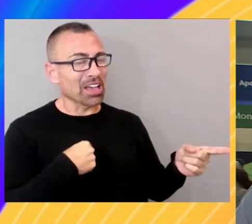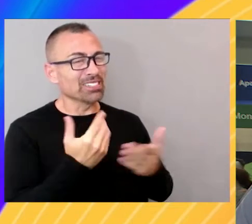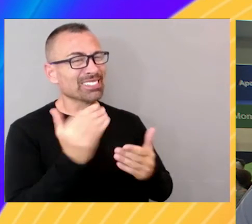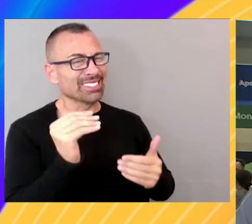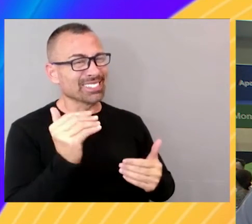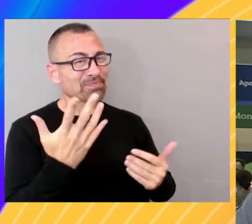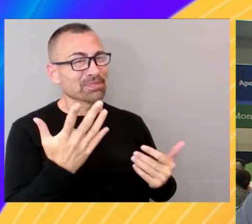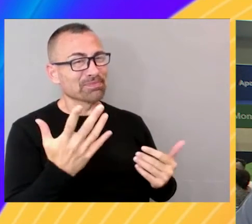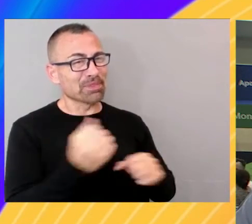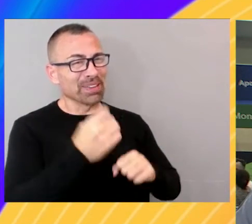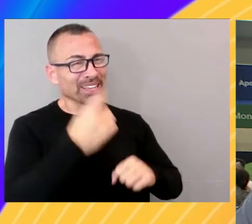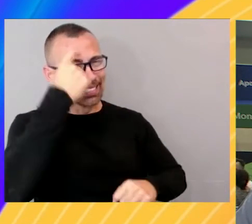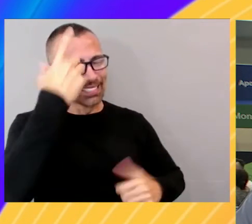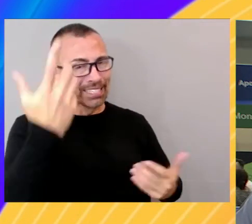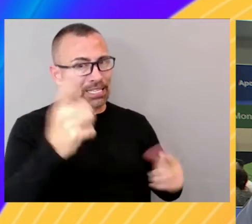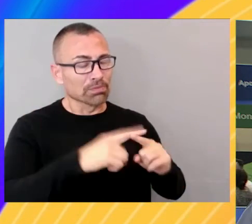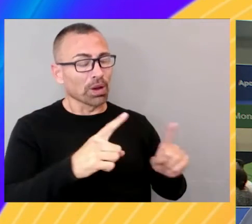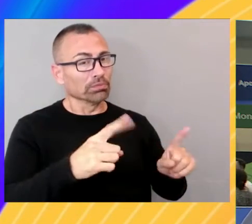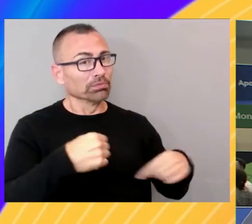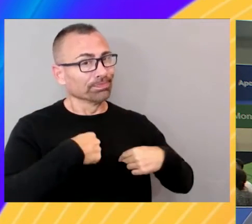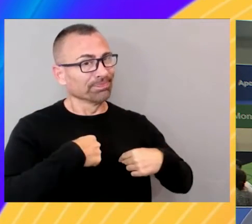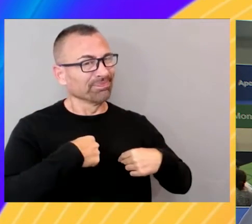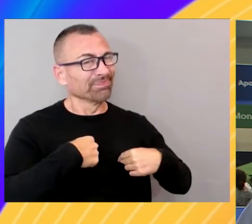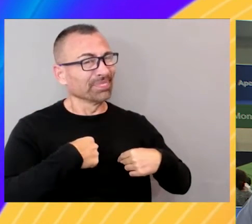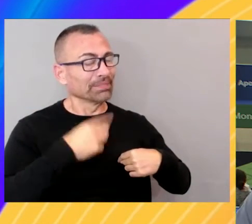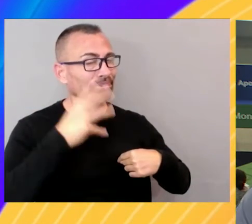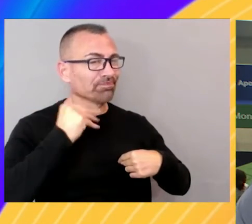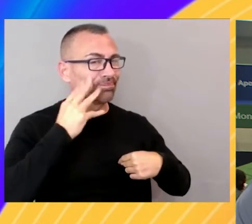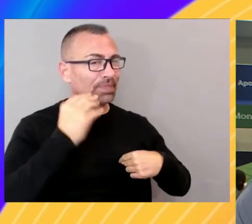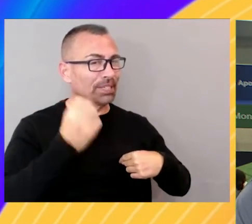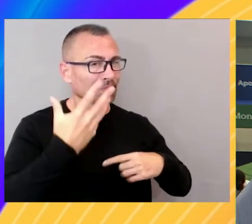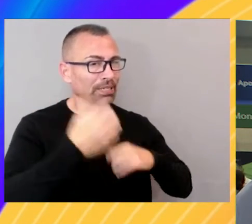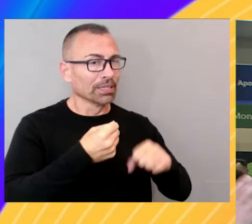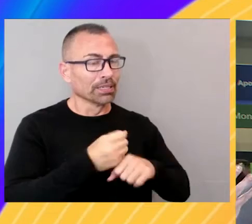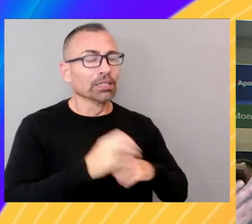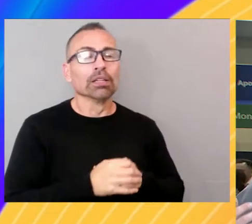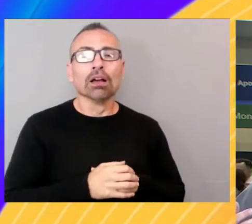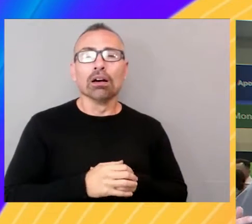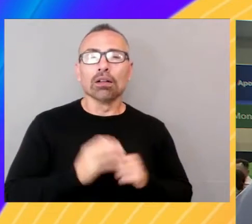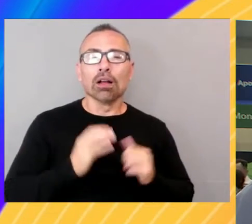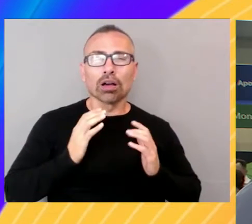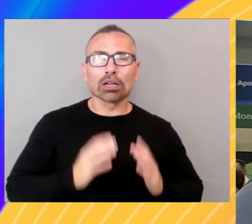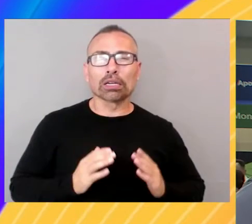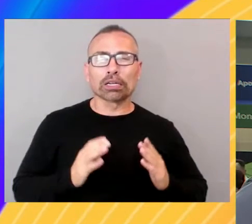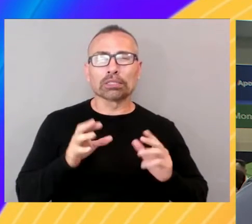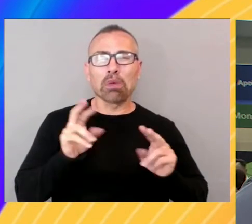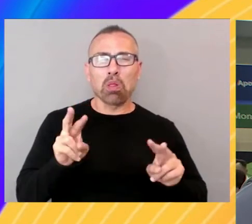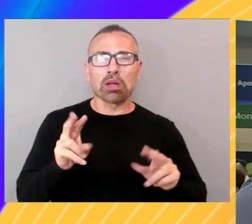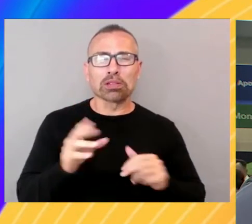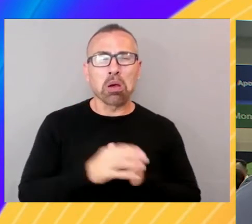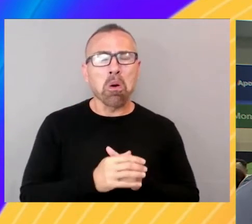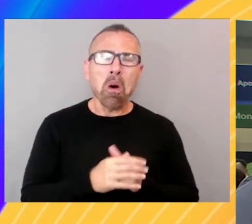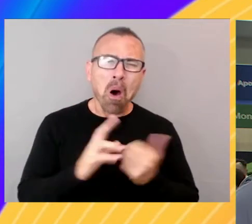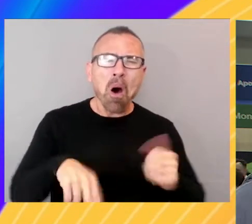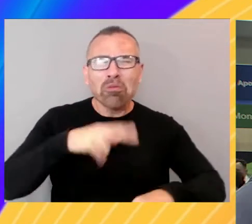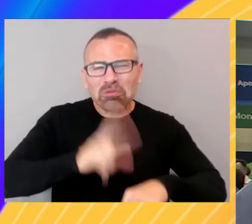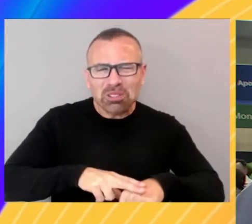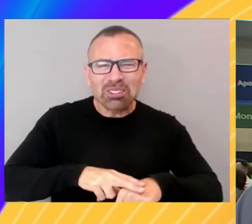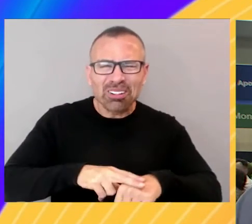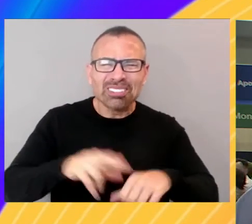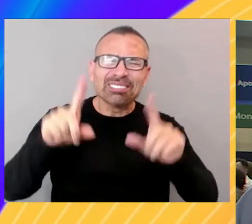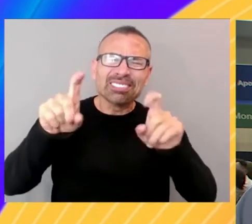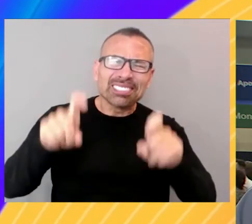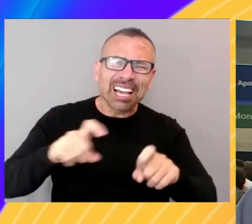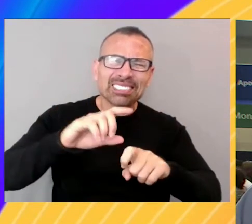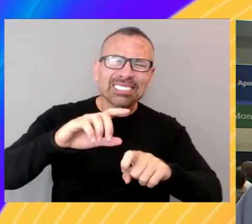So I could see where it might look at, a customer might see that question, of course I'm going to load test it, but it's that extra step that you just mentioned